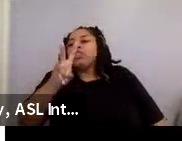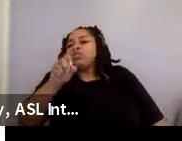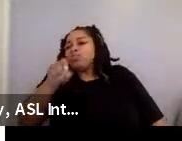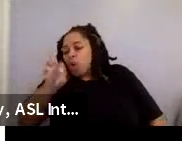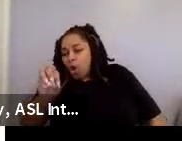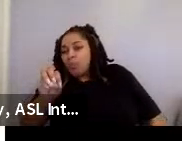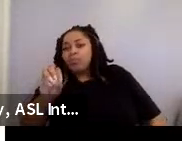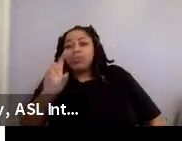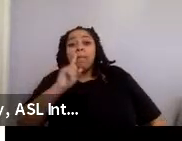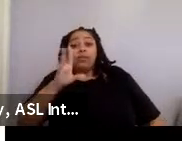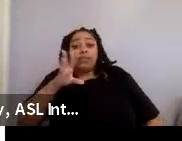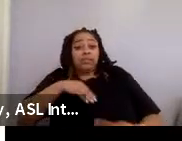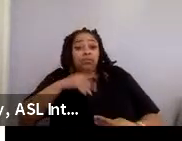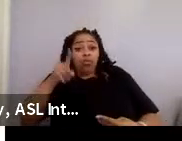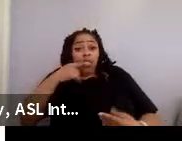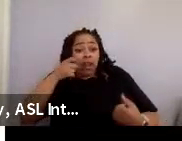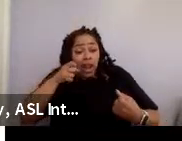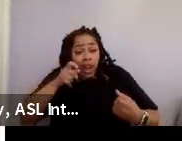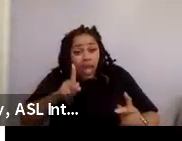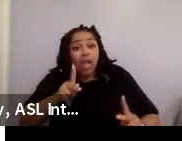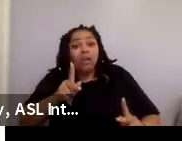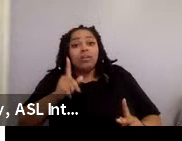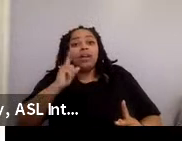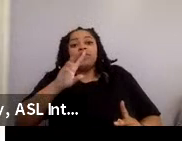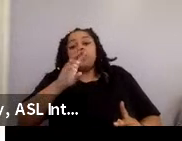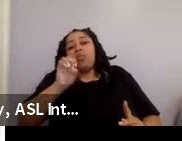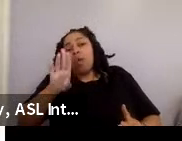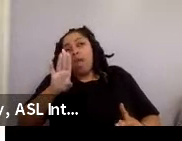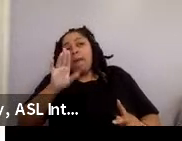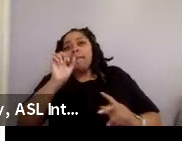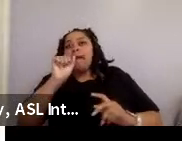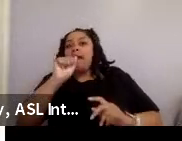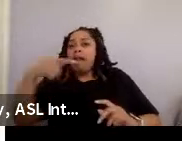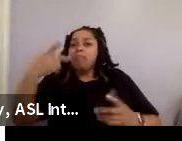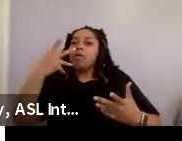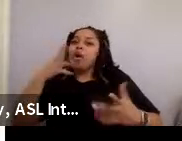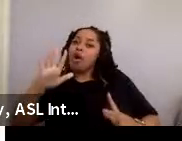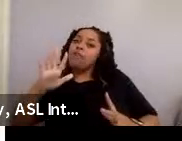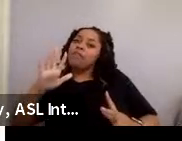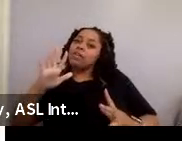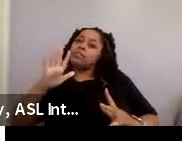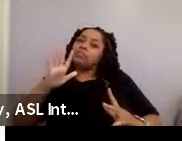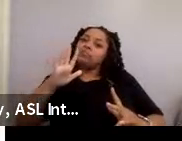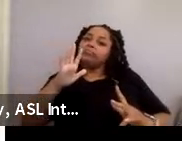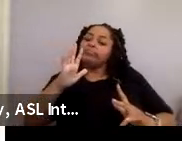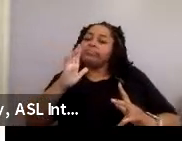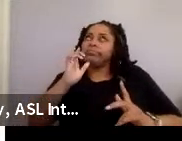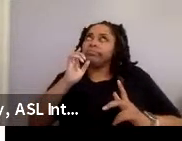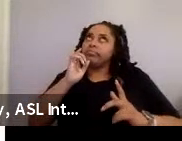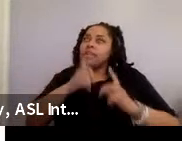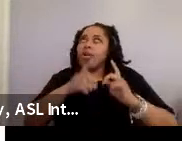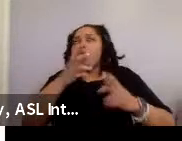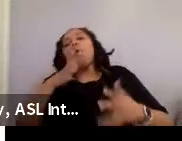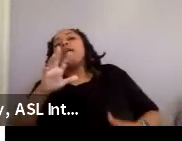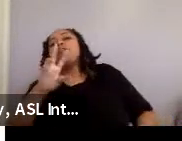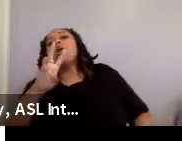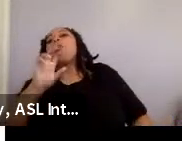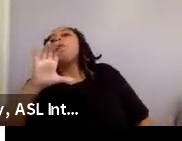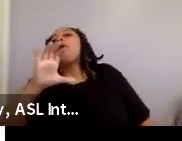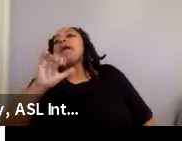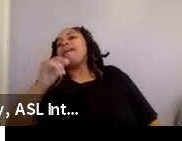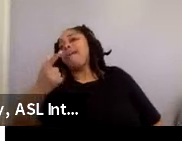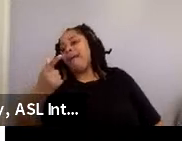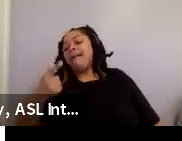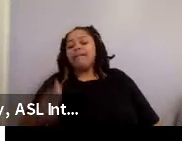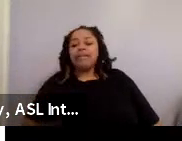only allowed if your web application is already 508 conforming or already WCAG conforming. Next slide,